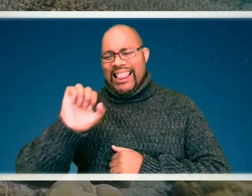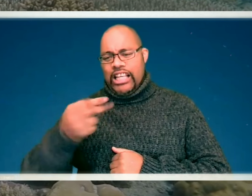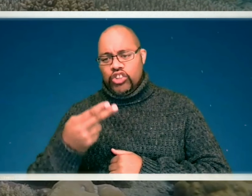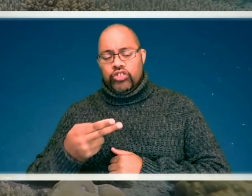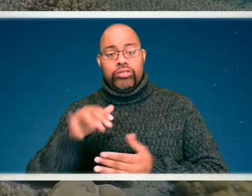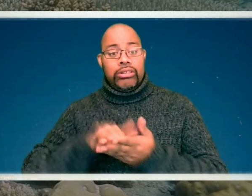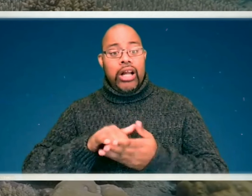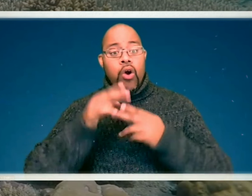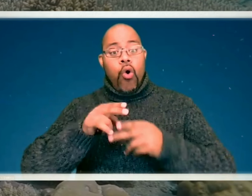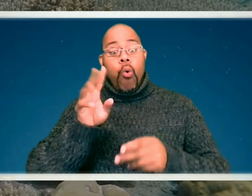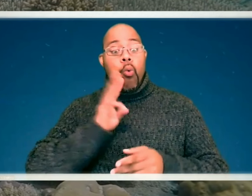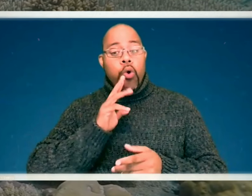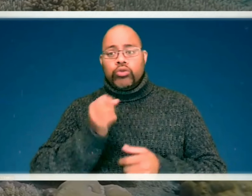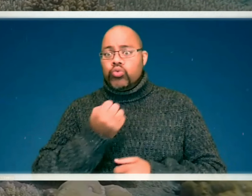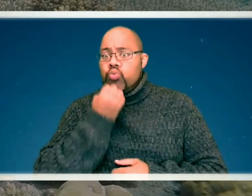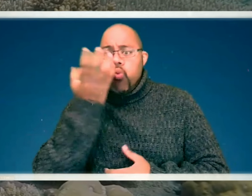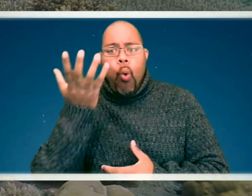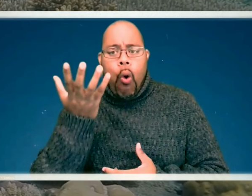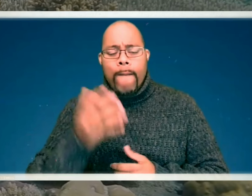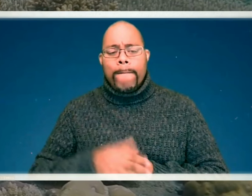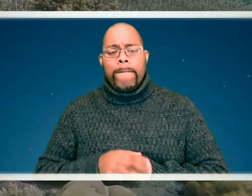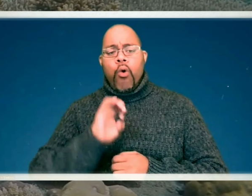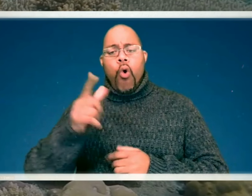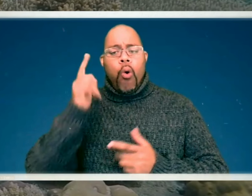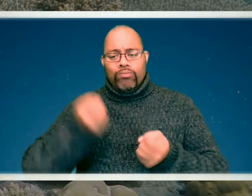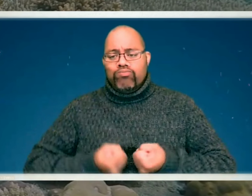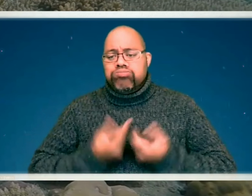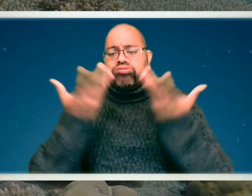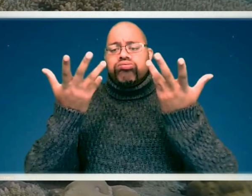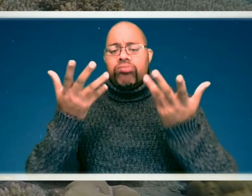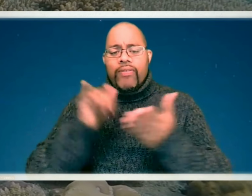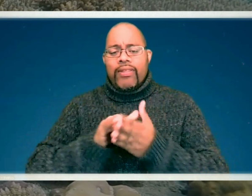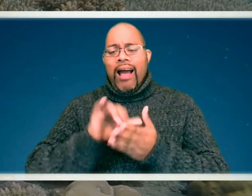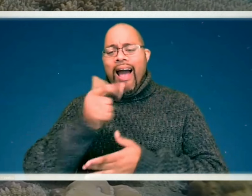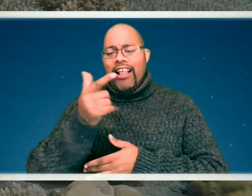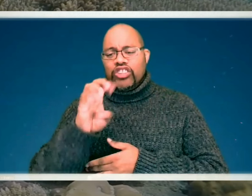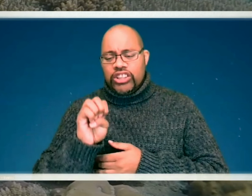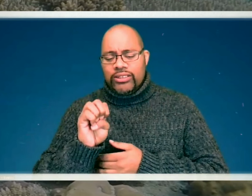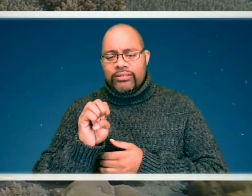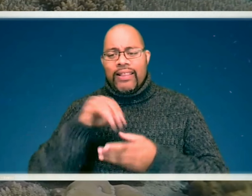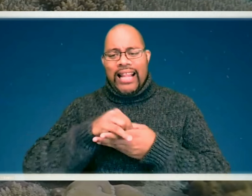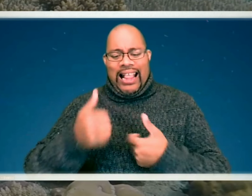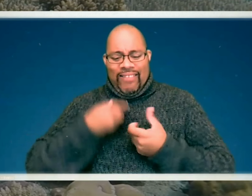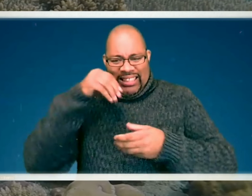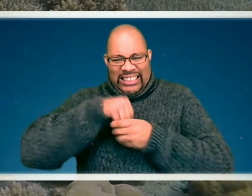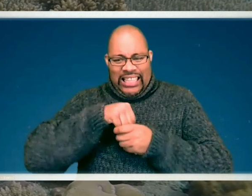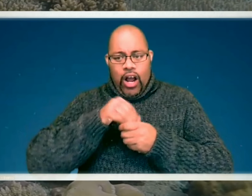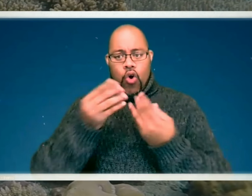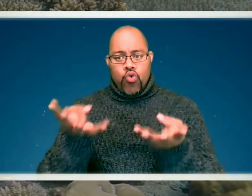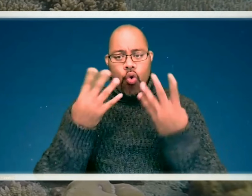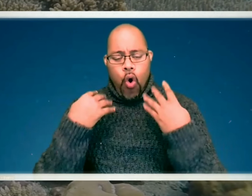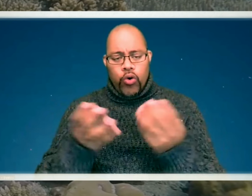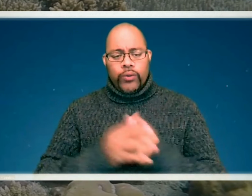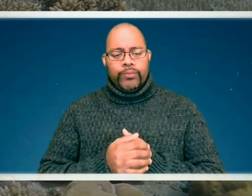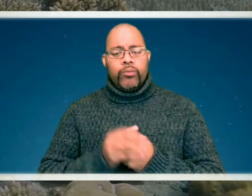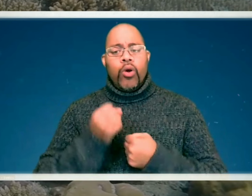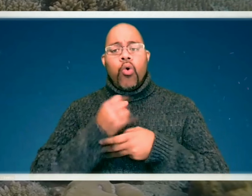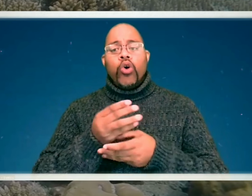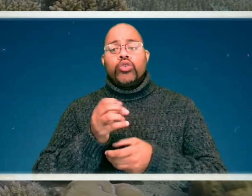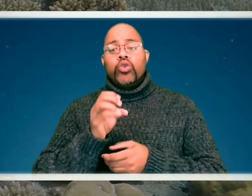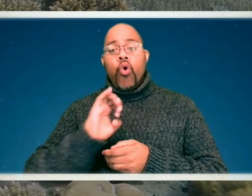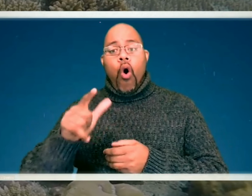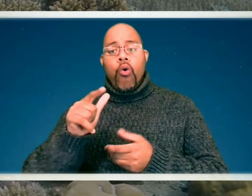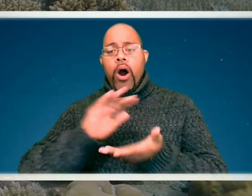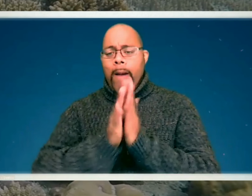when the water is too warm. Corals will expel their zooxanthellate, which is a type of algae that lives within their tissues, and it causes the coral to turn completely